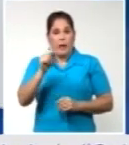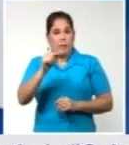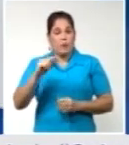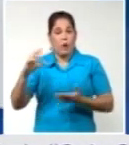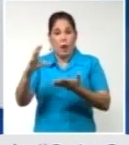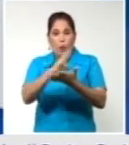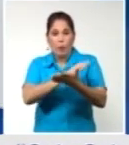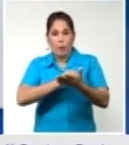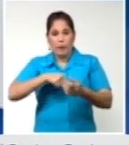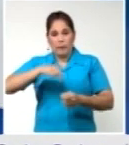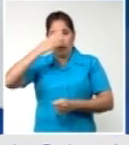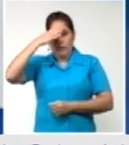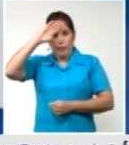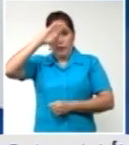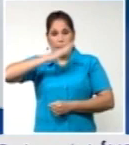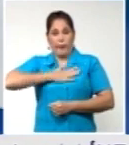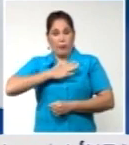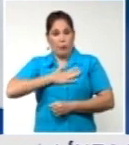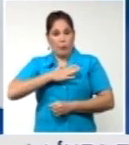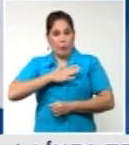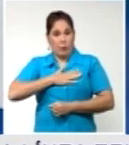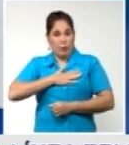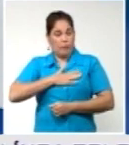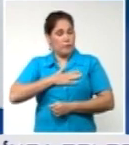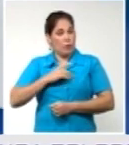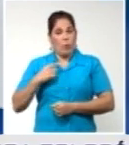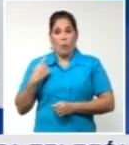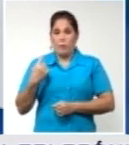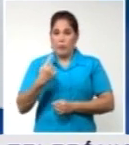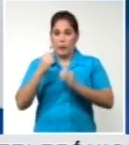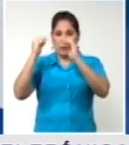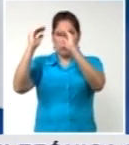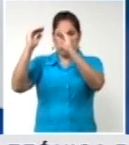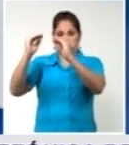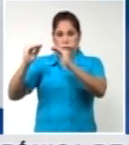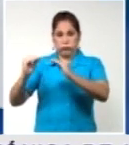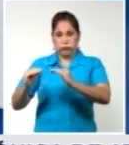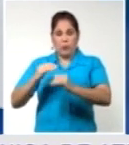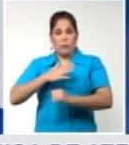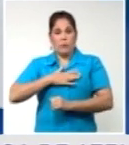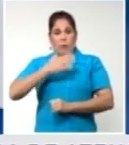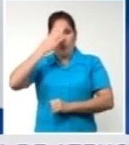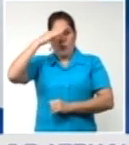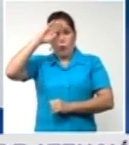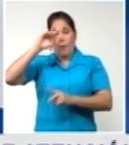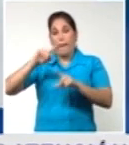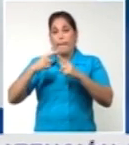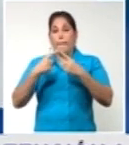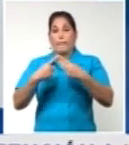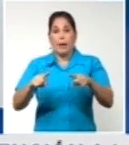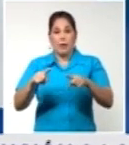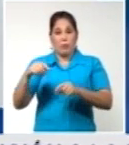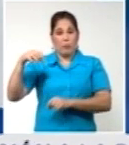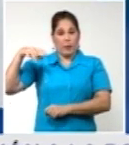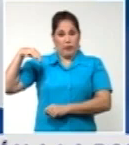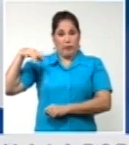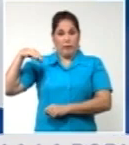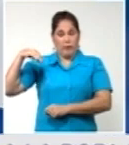del Rio belong to the municipalities of Guane with 17, Pinar del Rio with